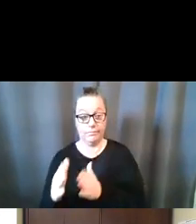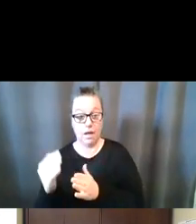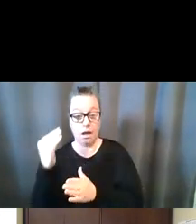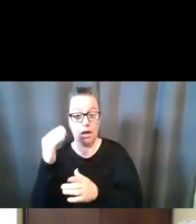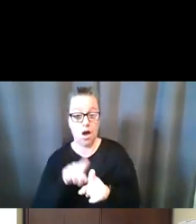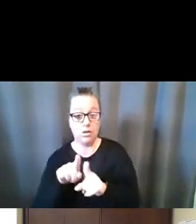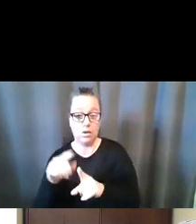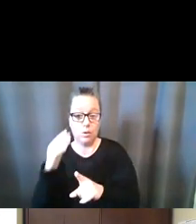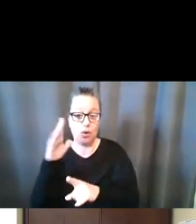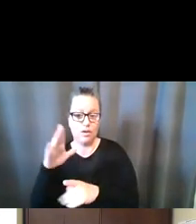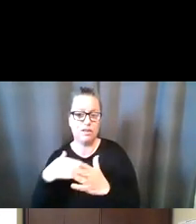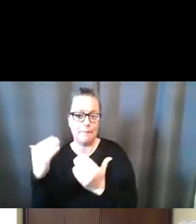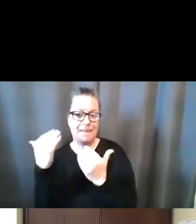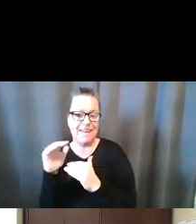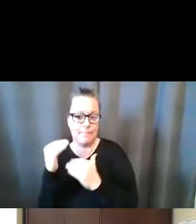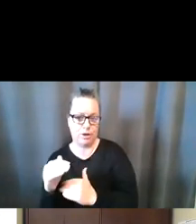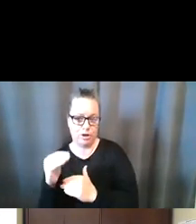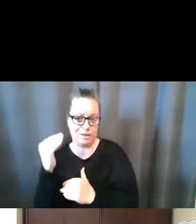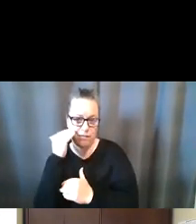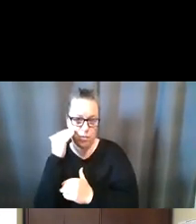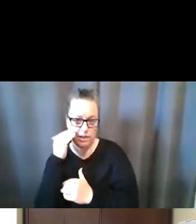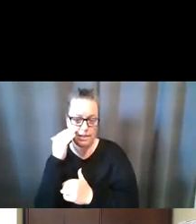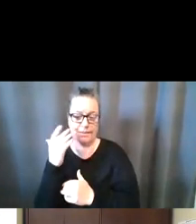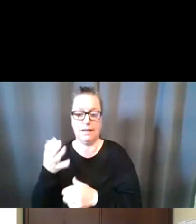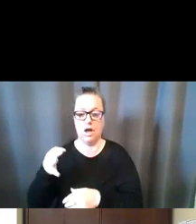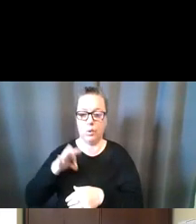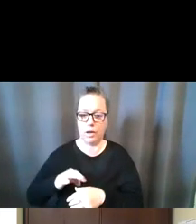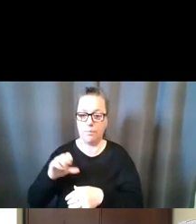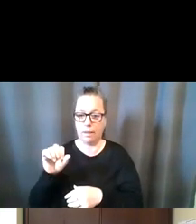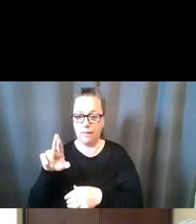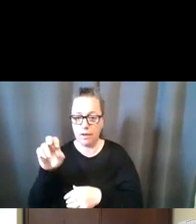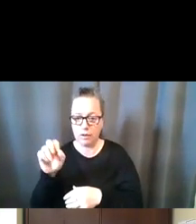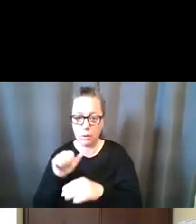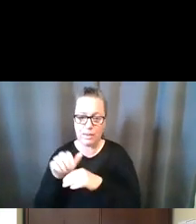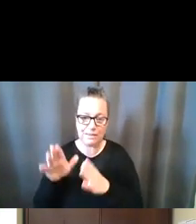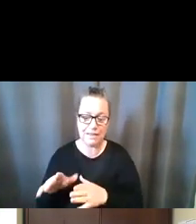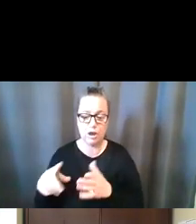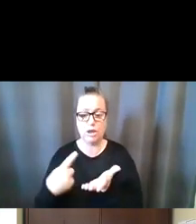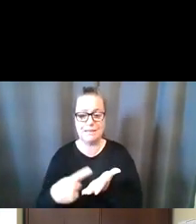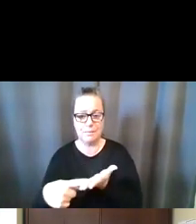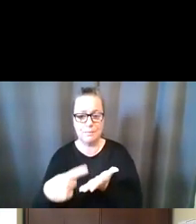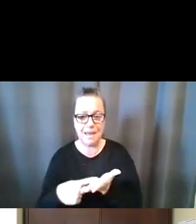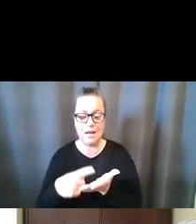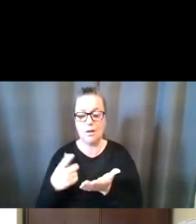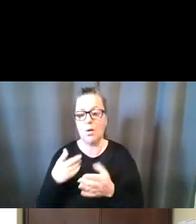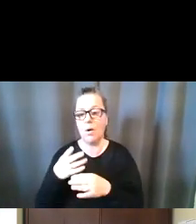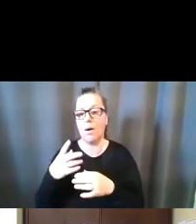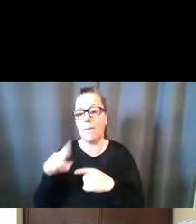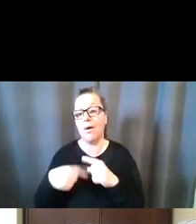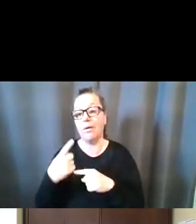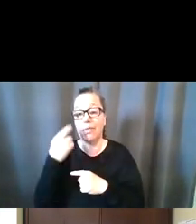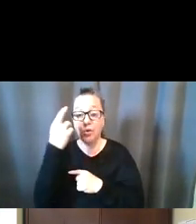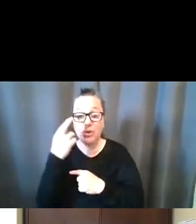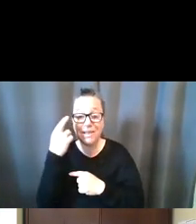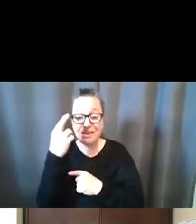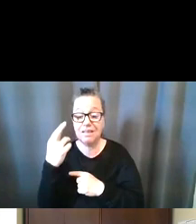are inhibitors of awareness: credibility of the source and sender, debate over the reasons, denial that the reasons are